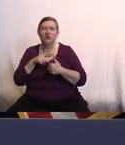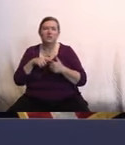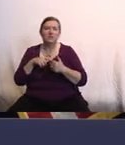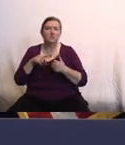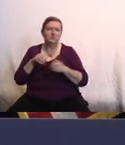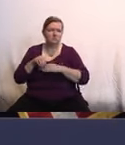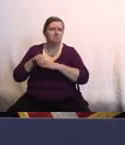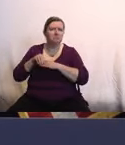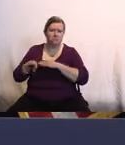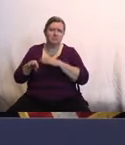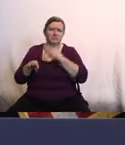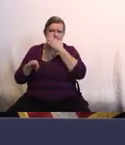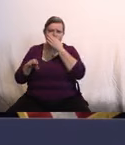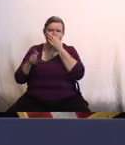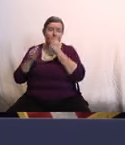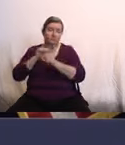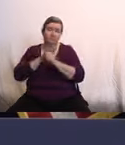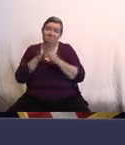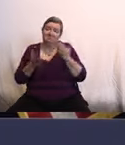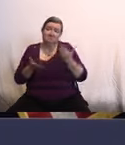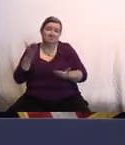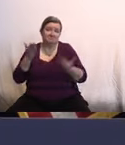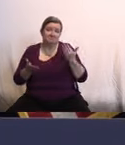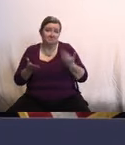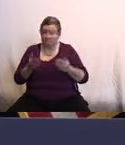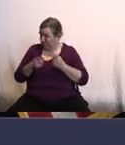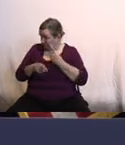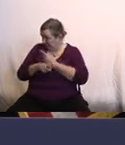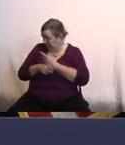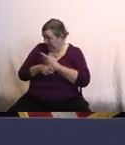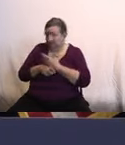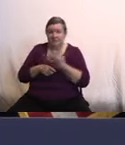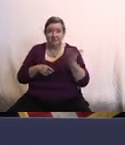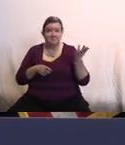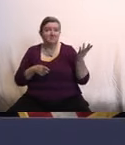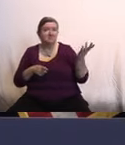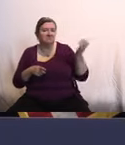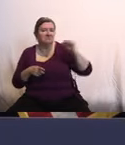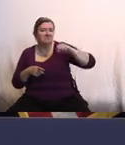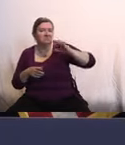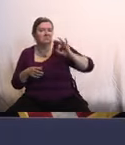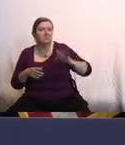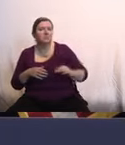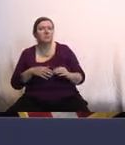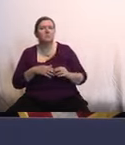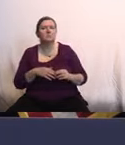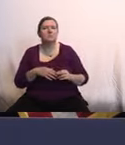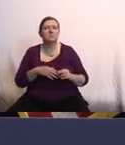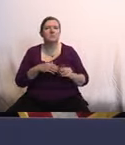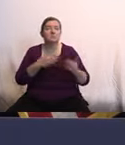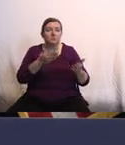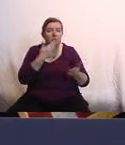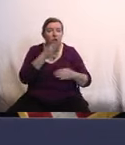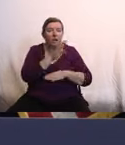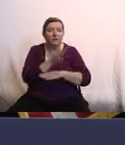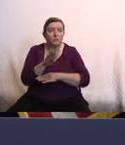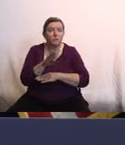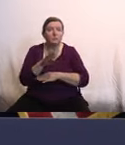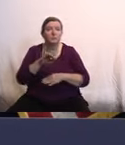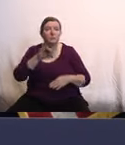on your health. How'd I do? Good, thank you. Joey, good afternoon. Afternoon,